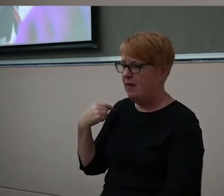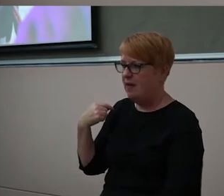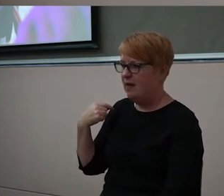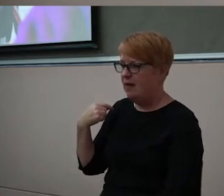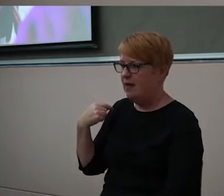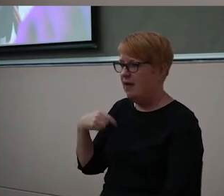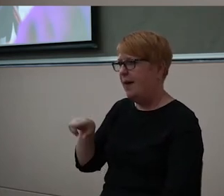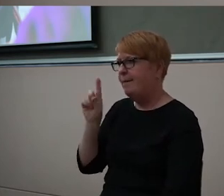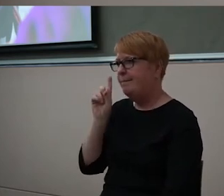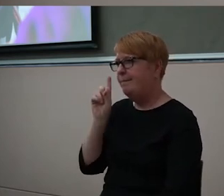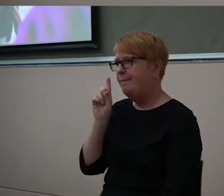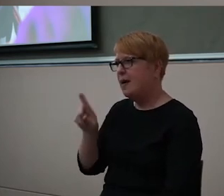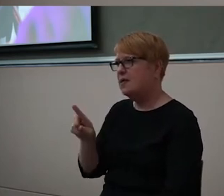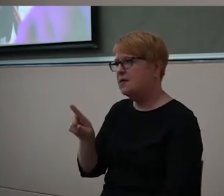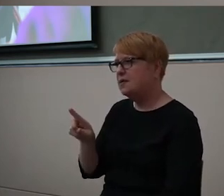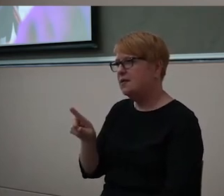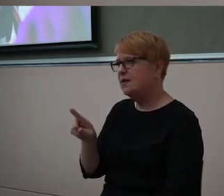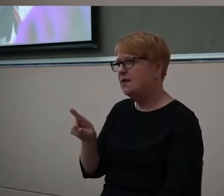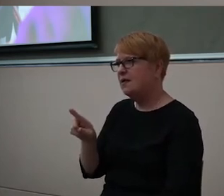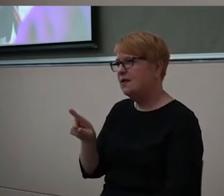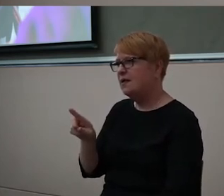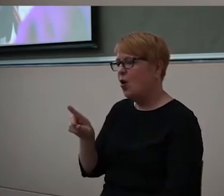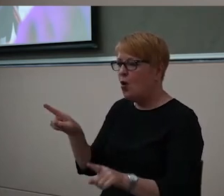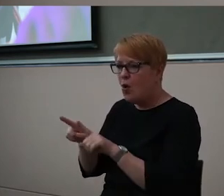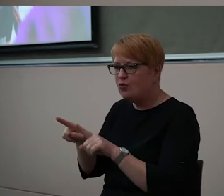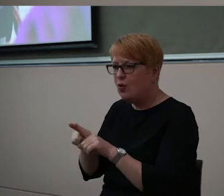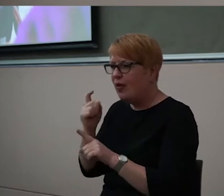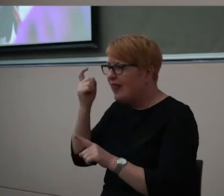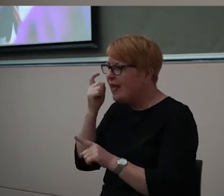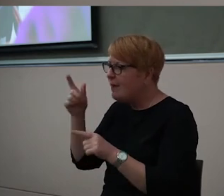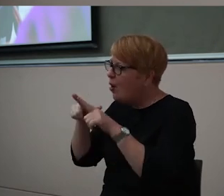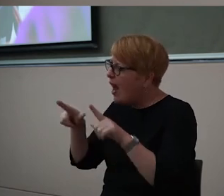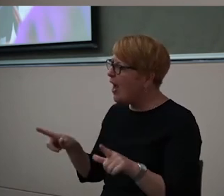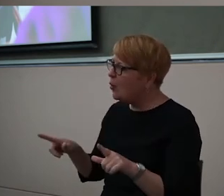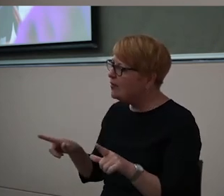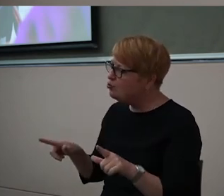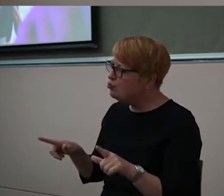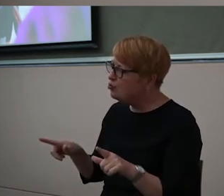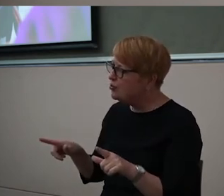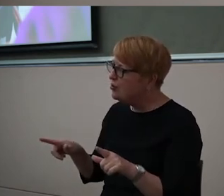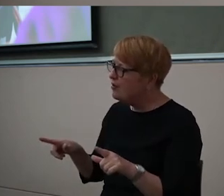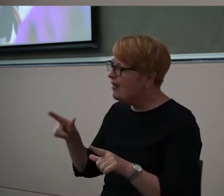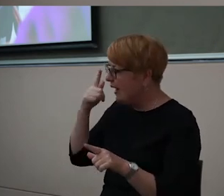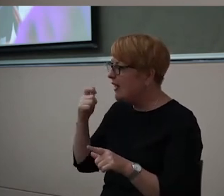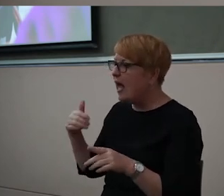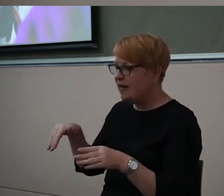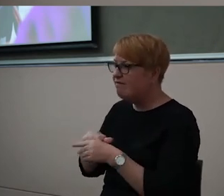of opening up and saying like, I decided to not be part of the music industry because I saw how you struggled as a black